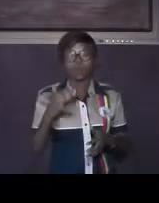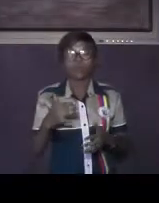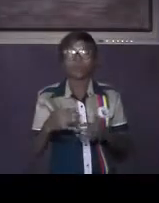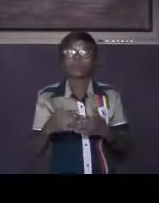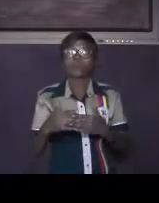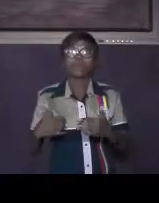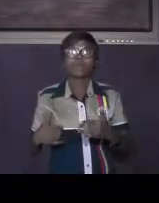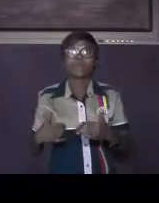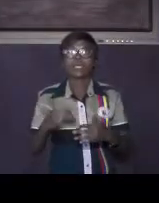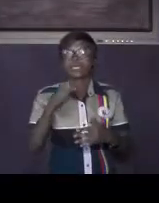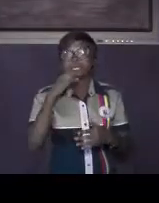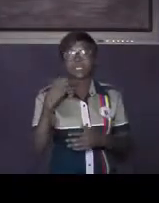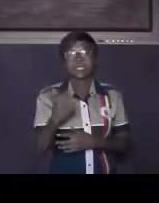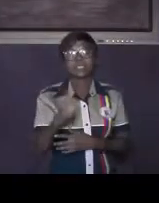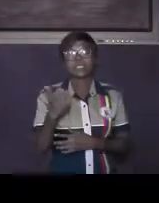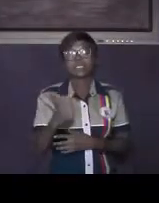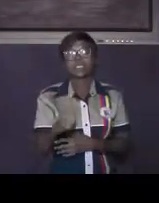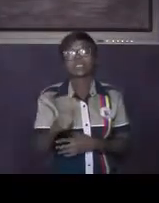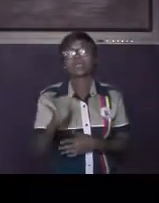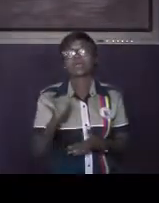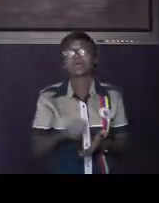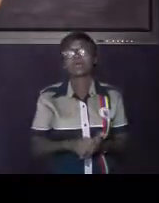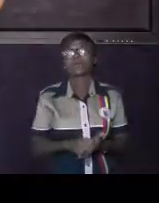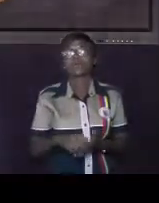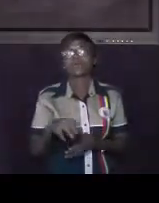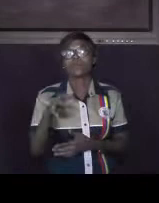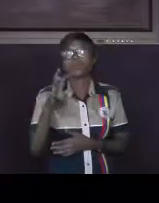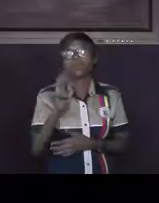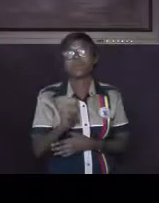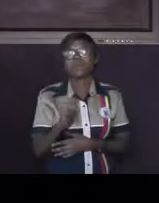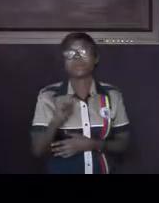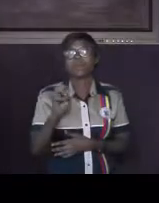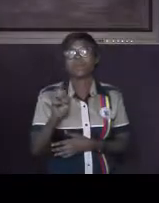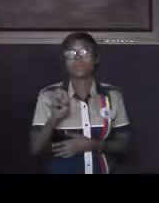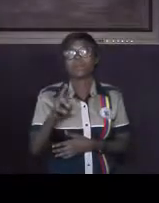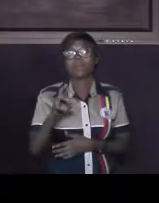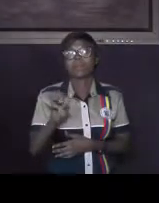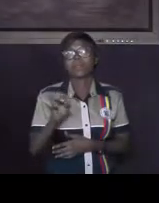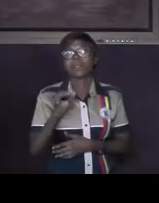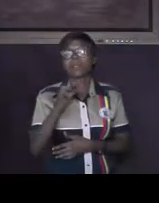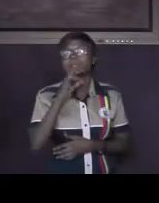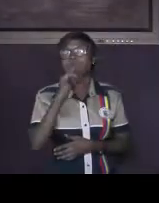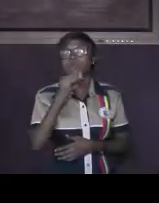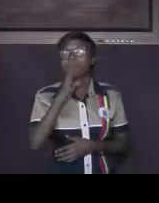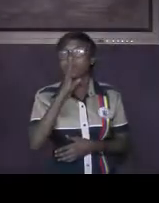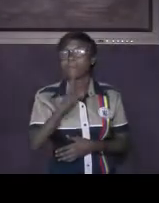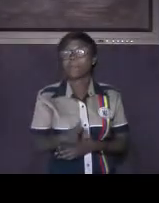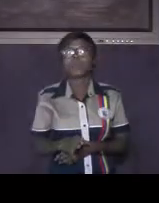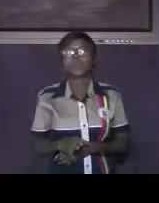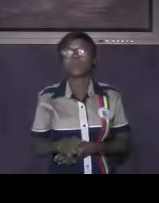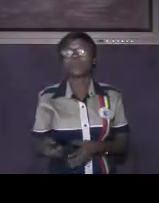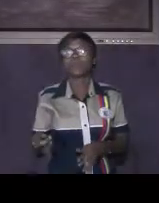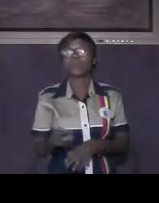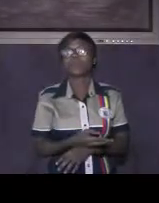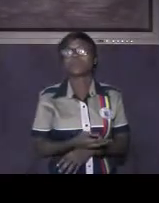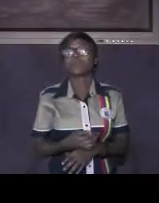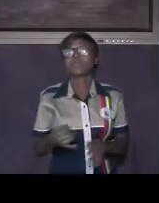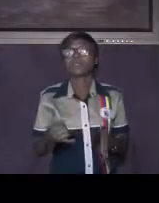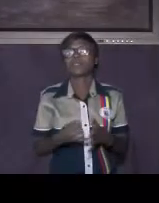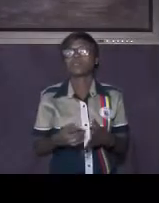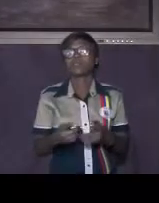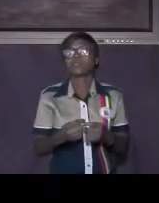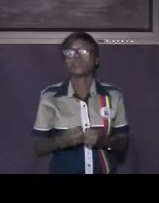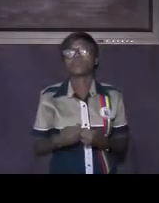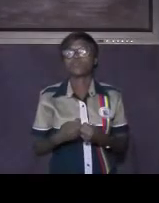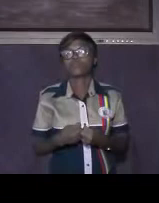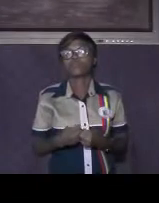previous slide that 1 hectare is 10,000 square meters. And so 100 hectare will be to multiply